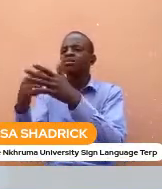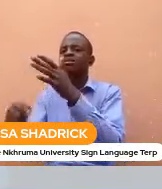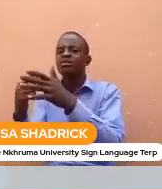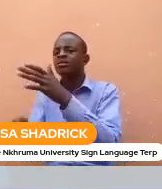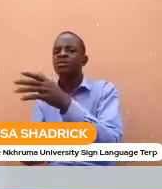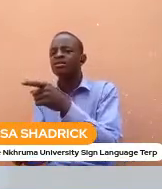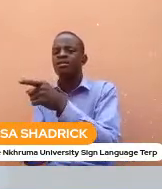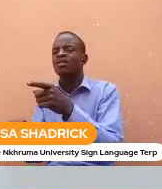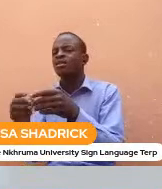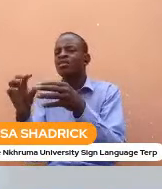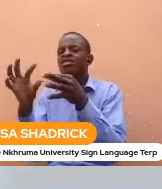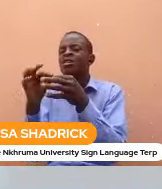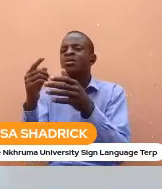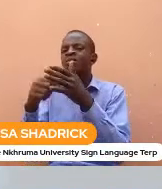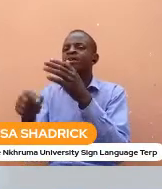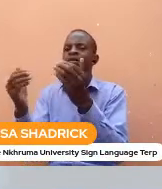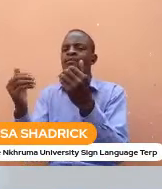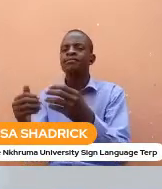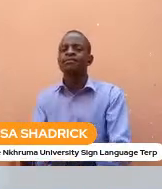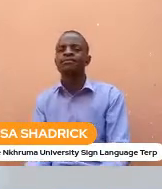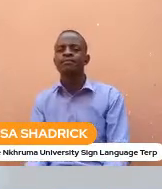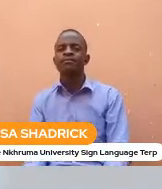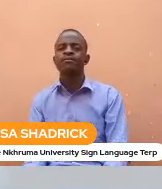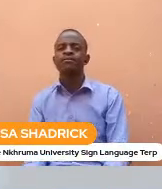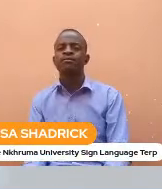emergency contraception?